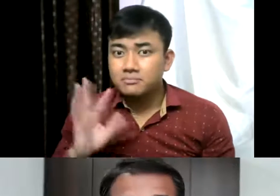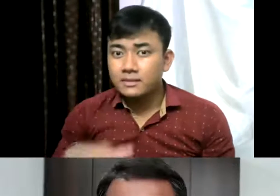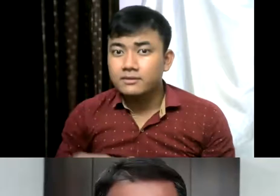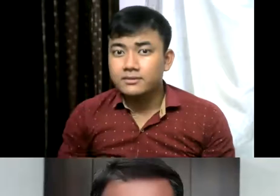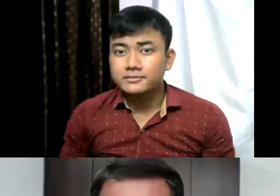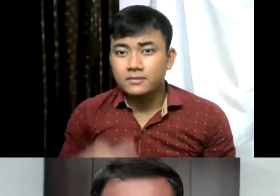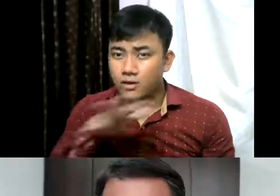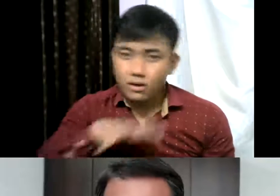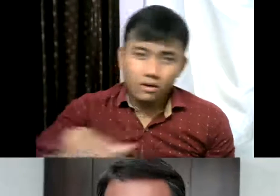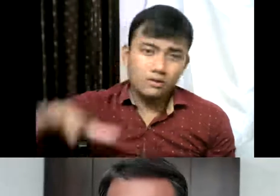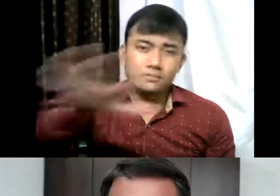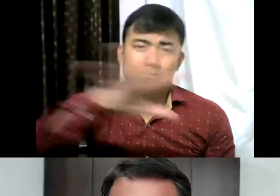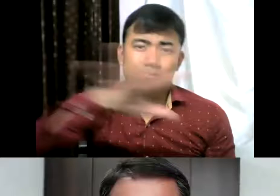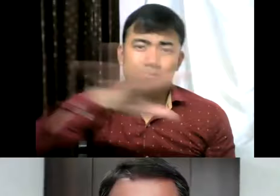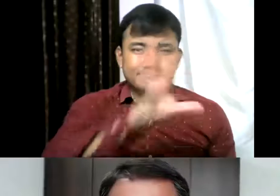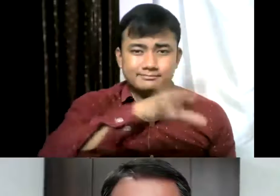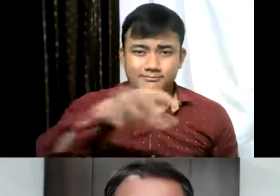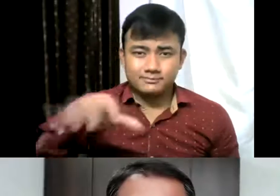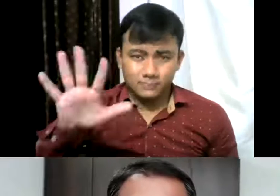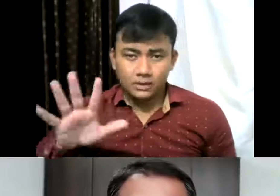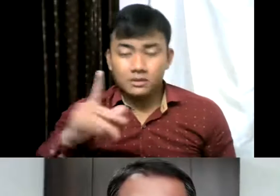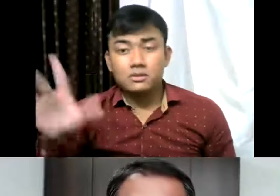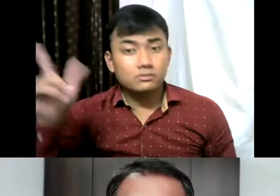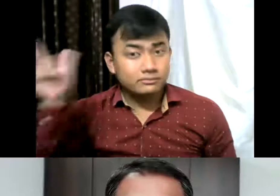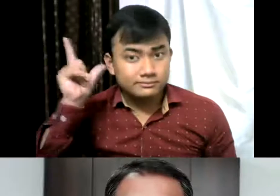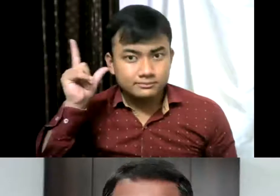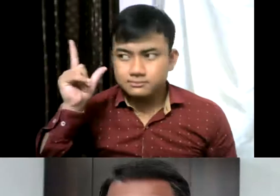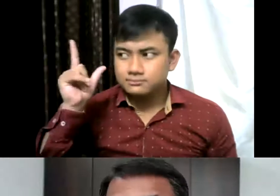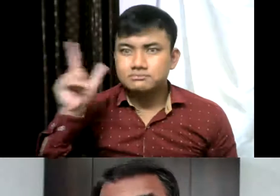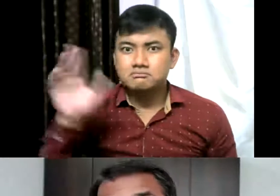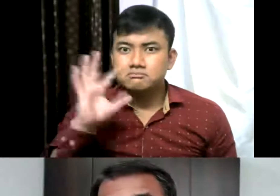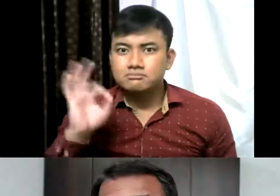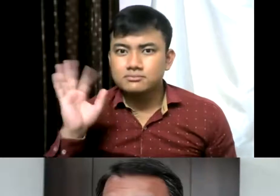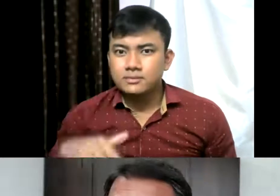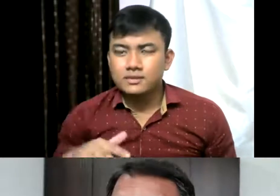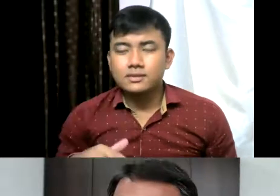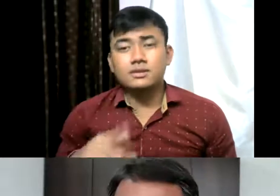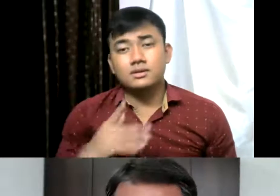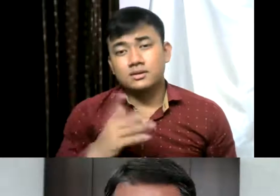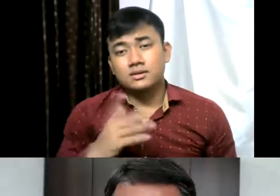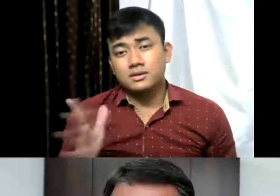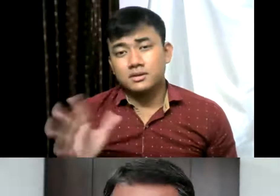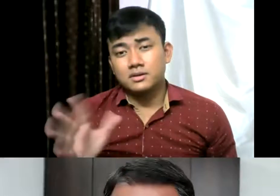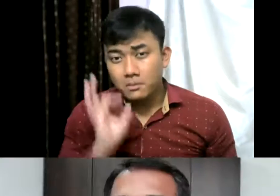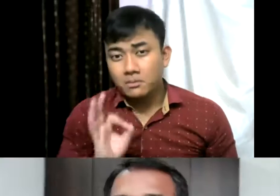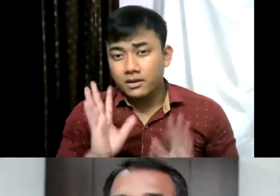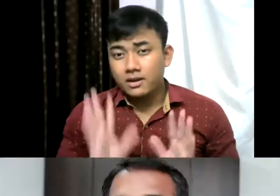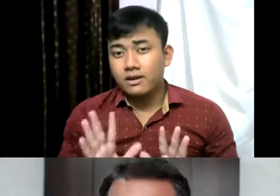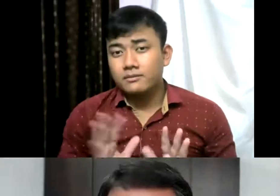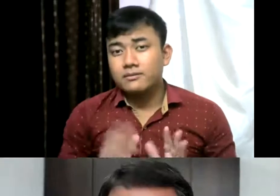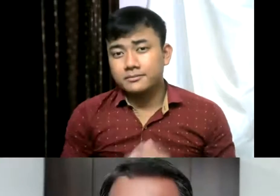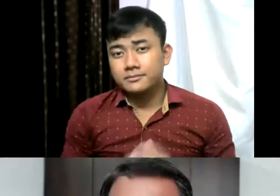across all the rifts that we have in society. So that became very, very pronounced